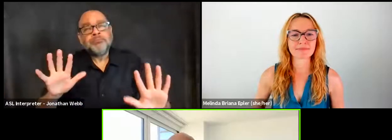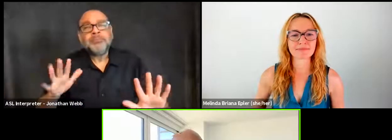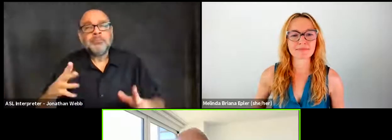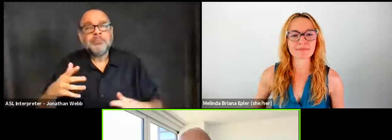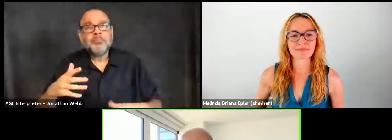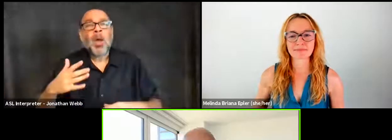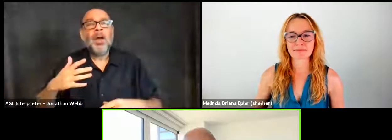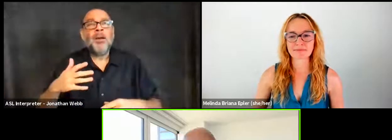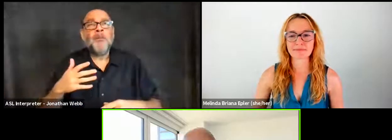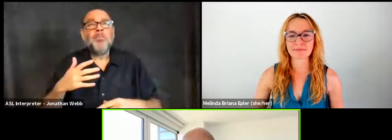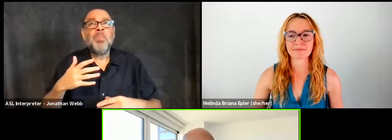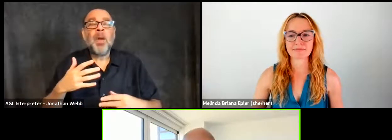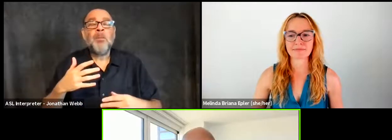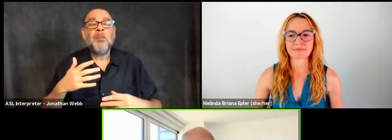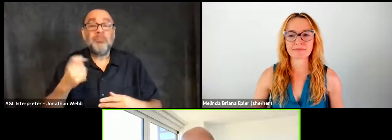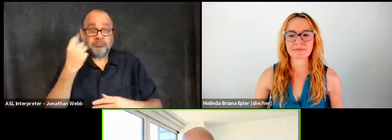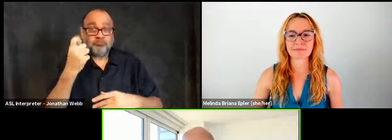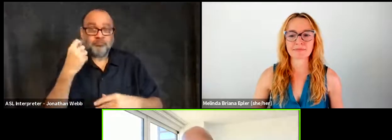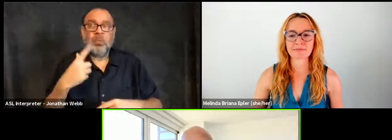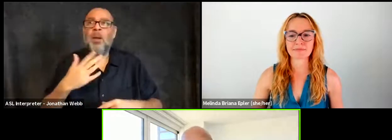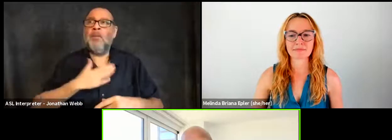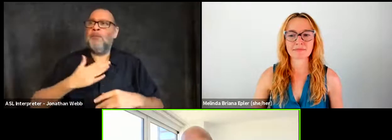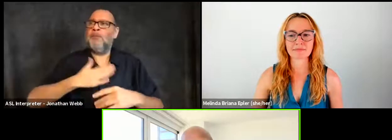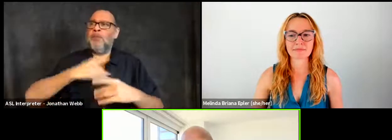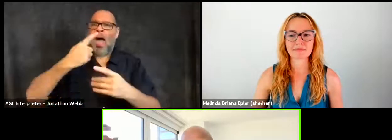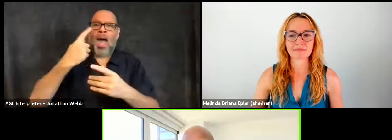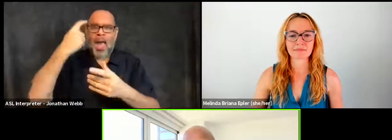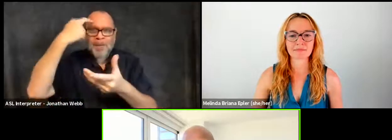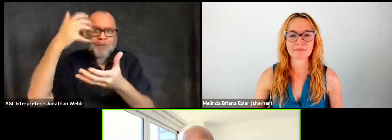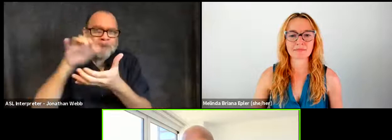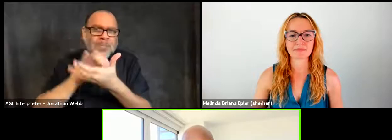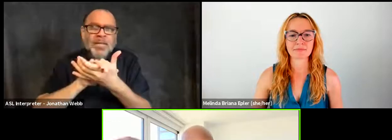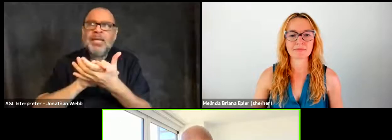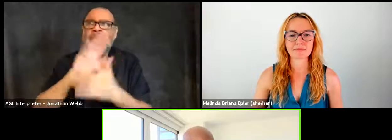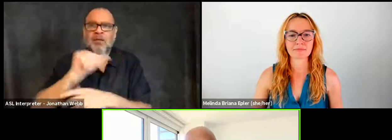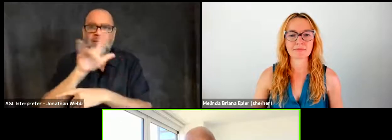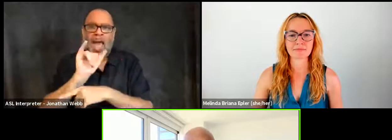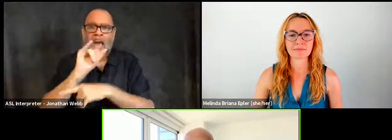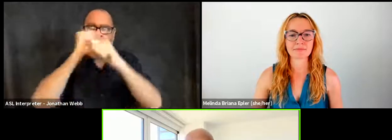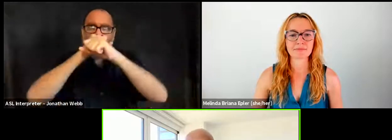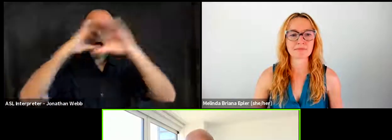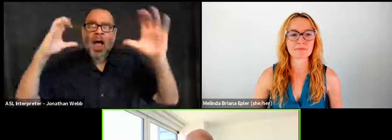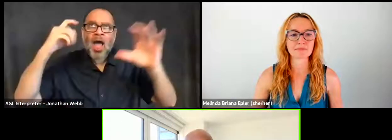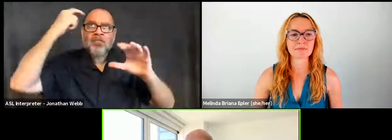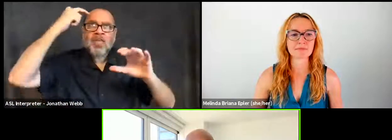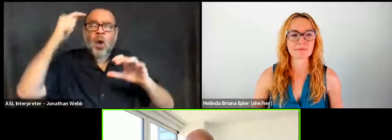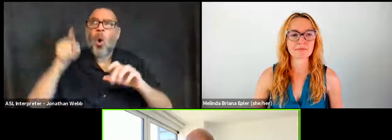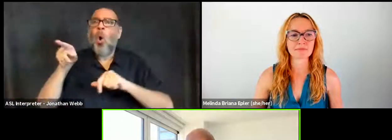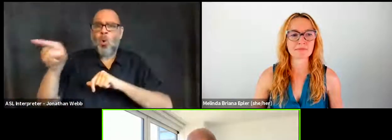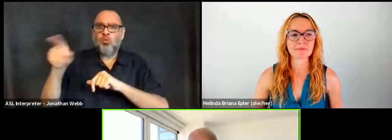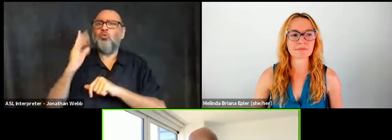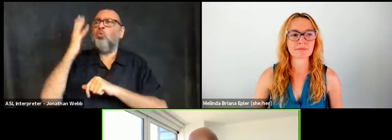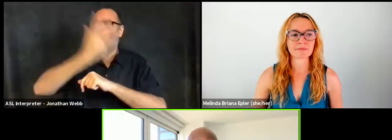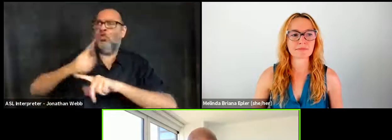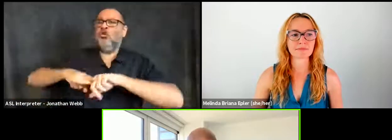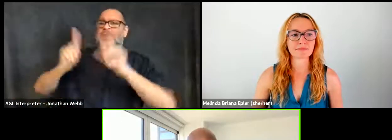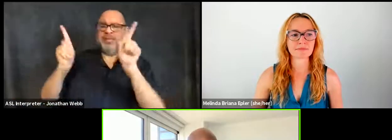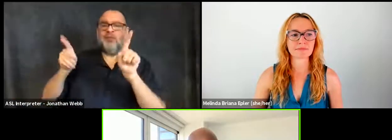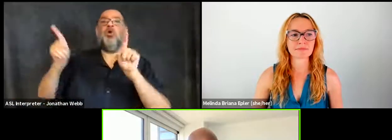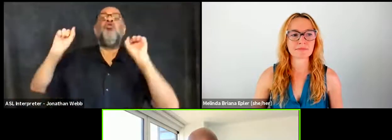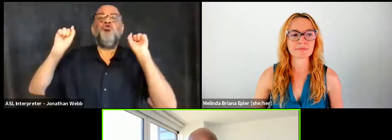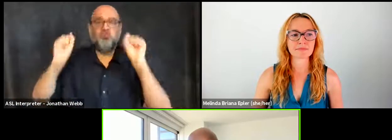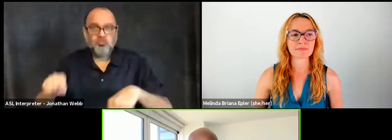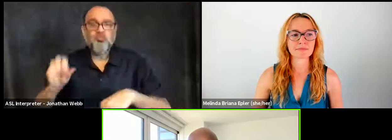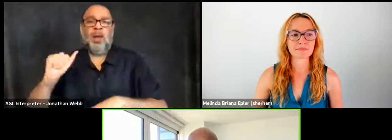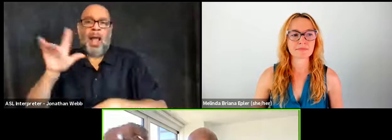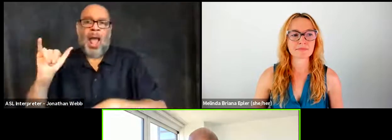I think of an ally, people could think that, oh, it has to be someone who doesn't look like me. But actually, in this case, 10 years ago, an